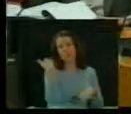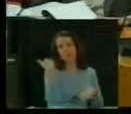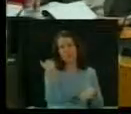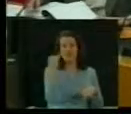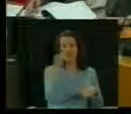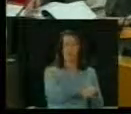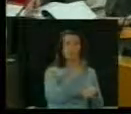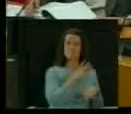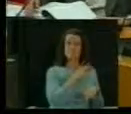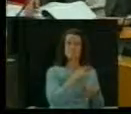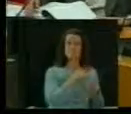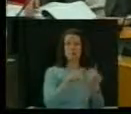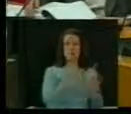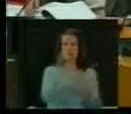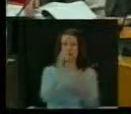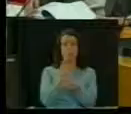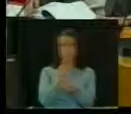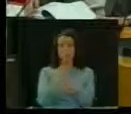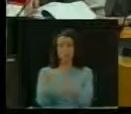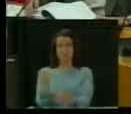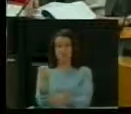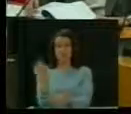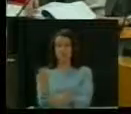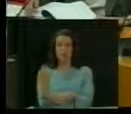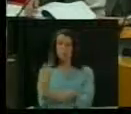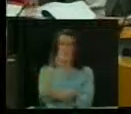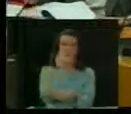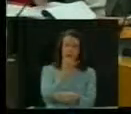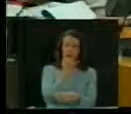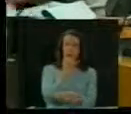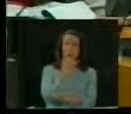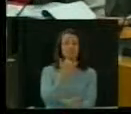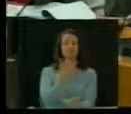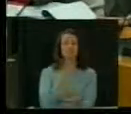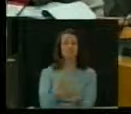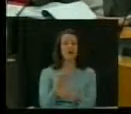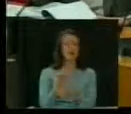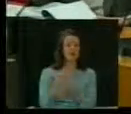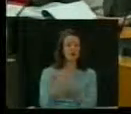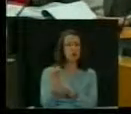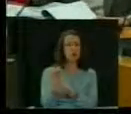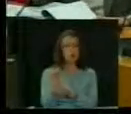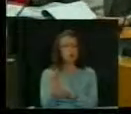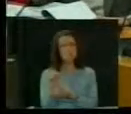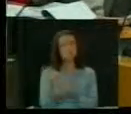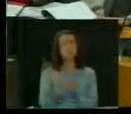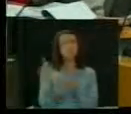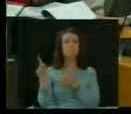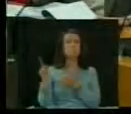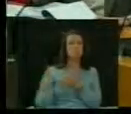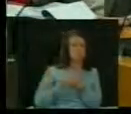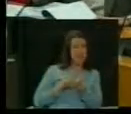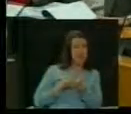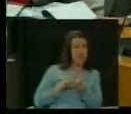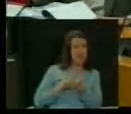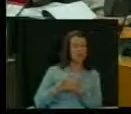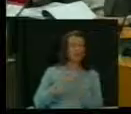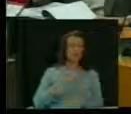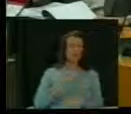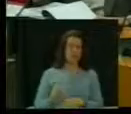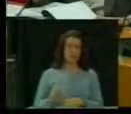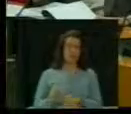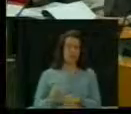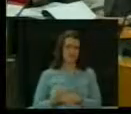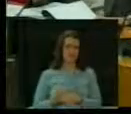accidentally charged a glass of wine that might have been appropriate at their previous job and it's not appropriate now, you